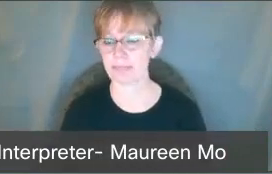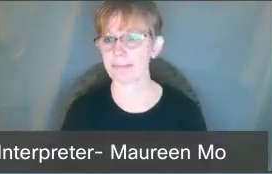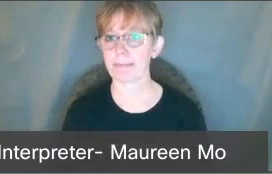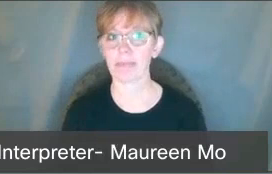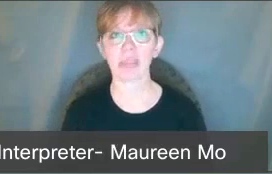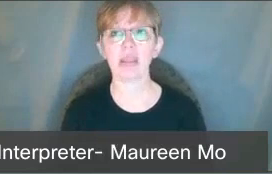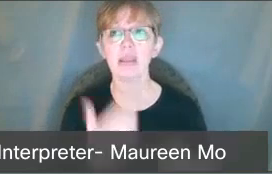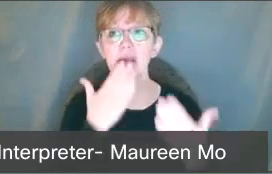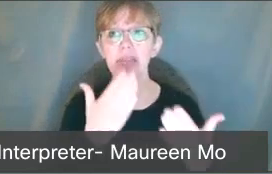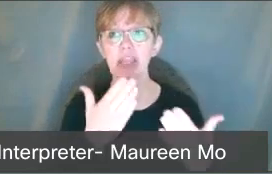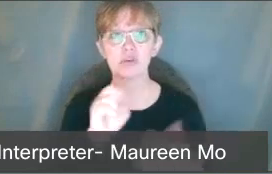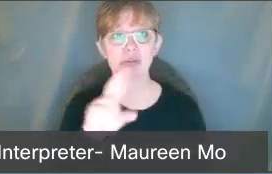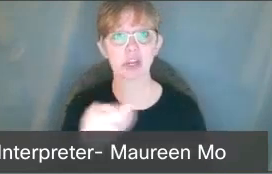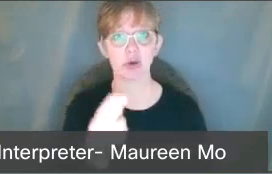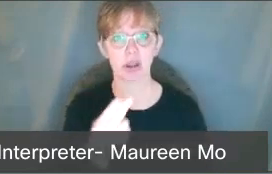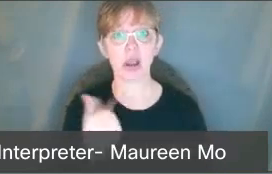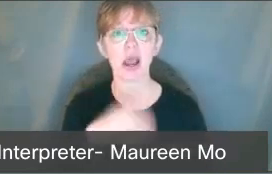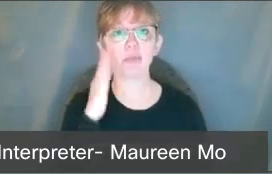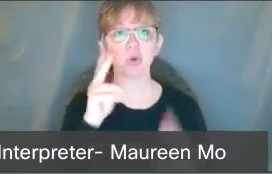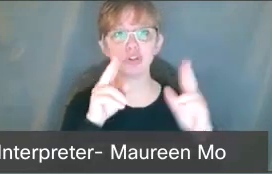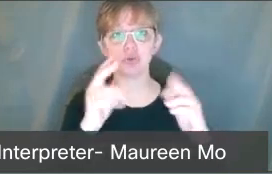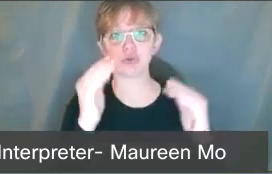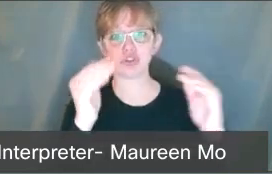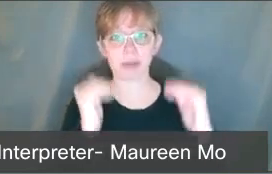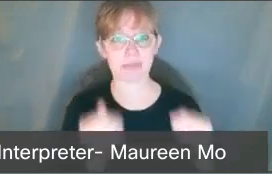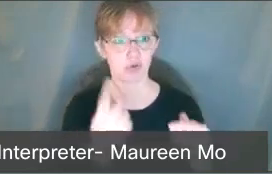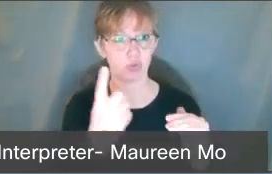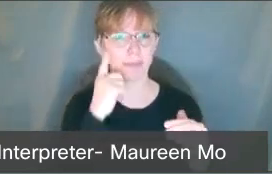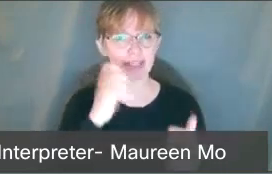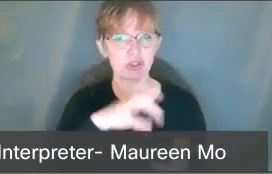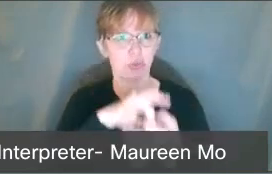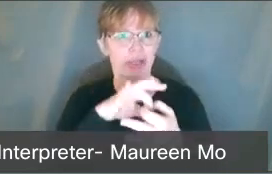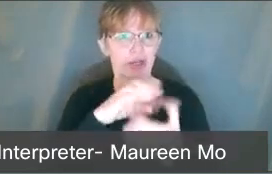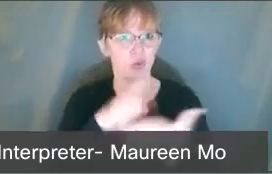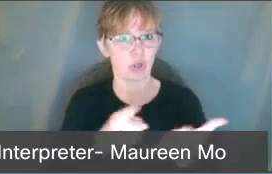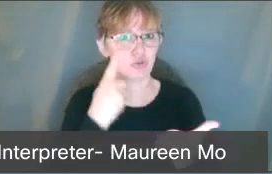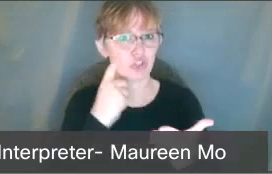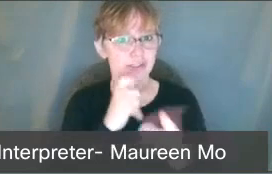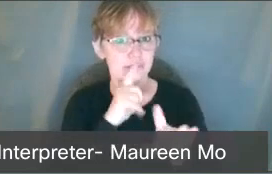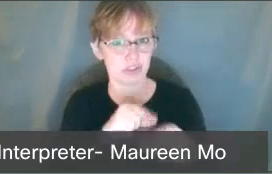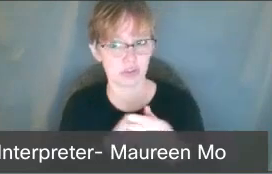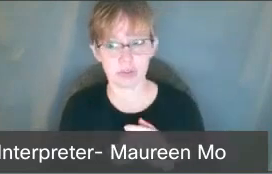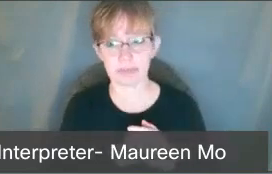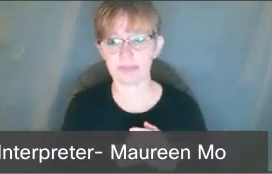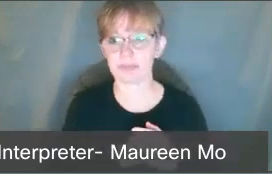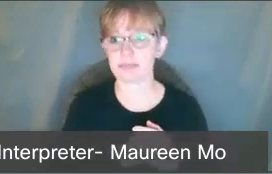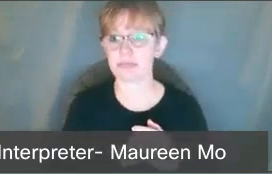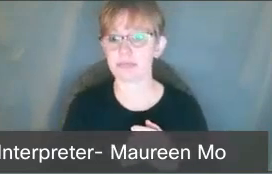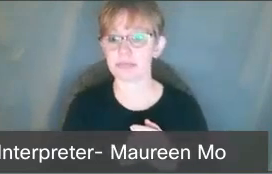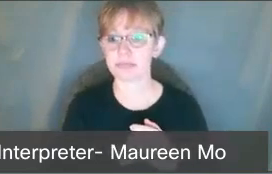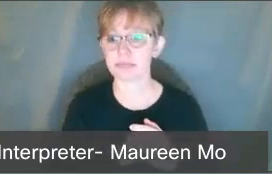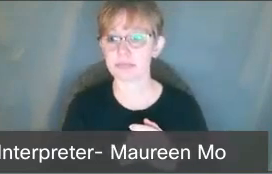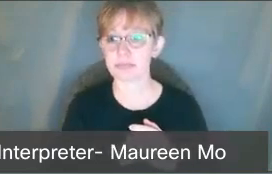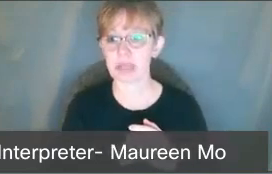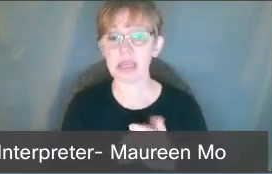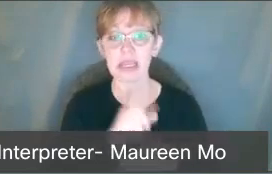Thank you, Sarah. Here's, I'm going to jump ahead one because it's related to the question that you just responded to. Is there a risk assessment that is